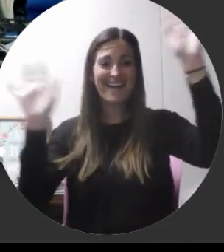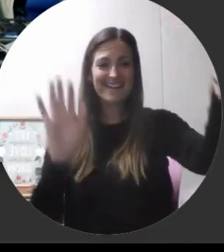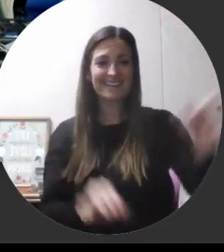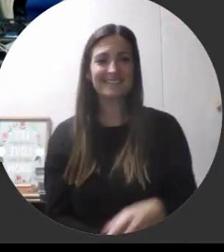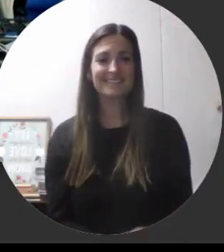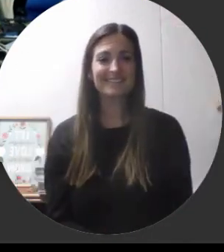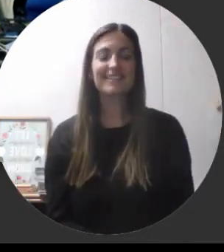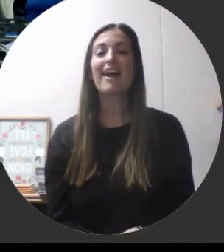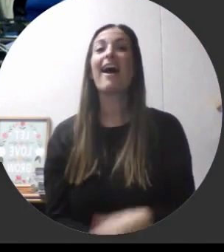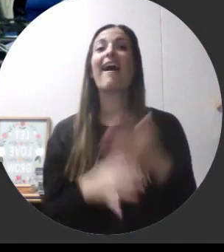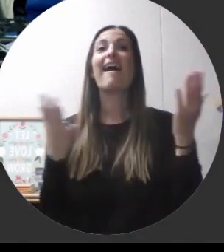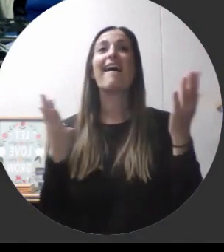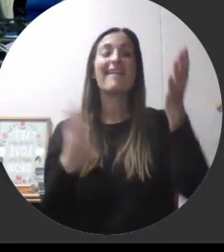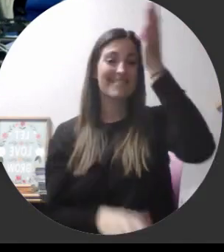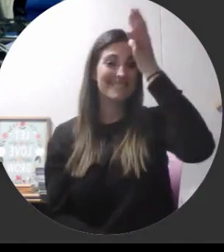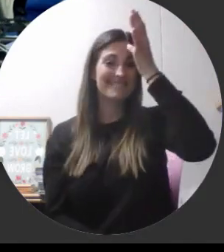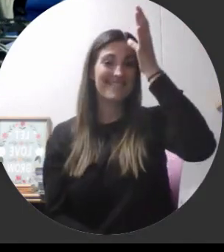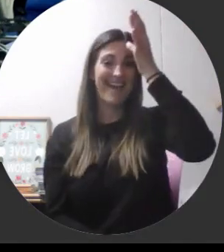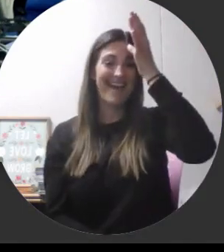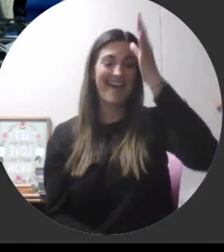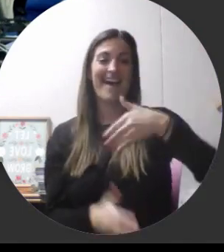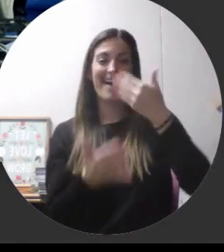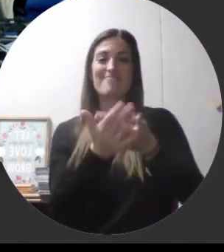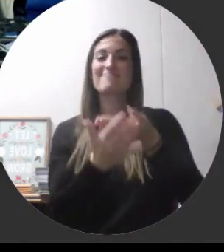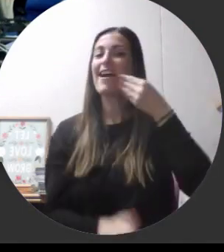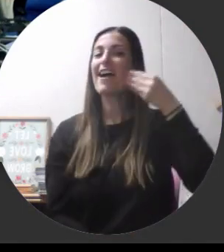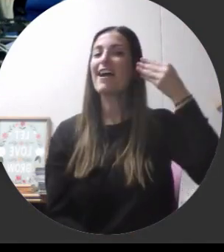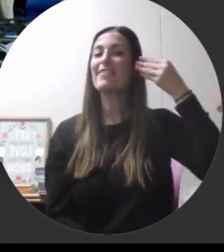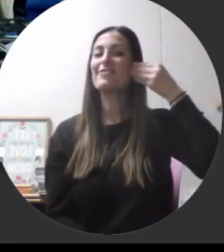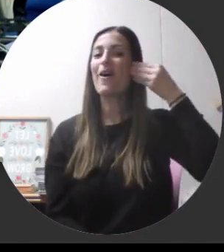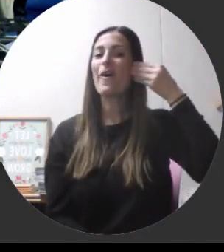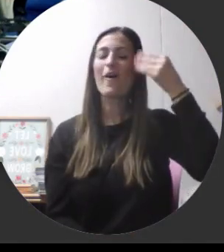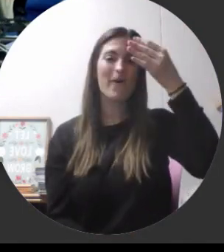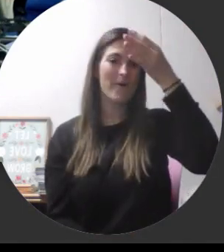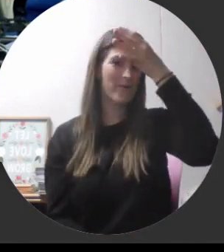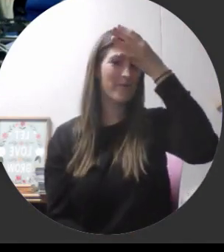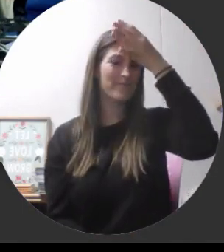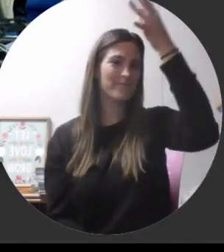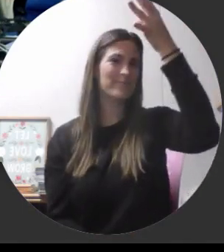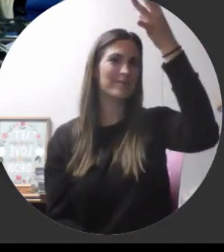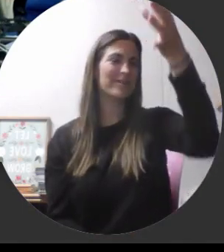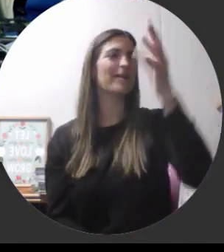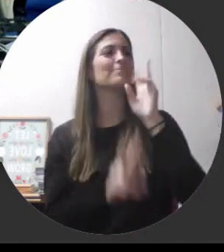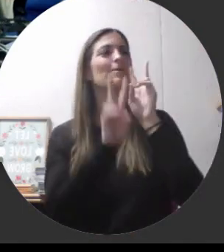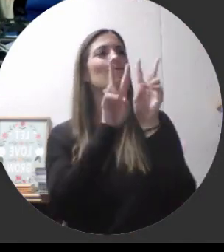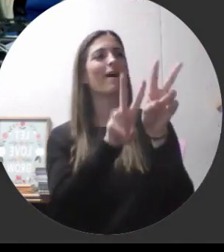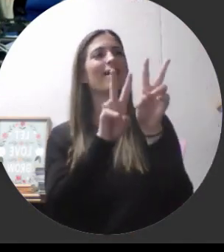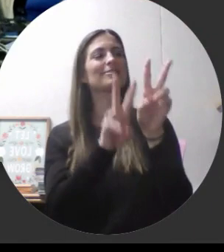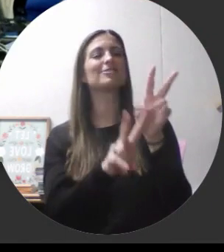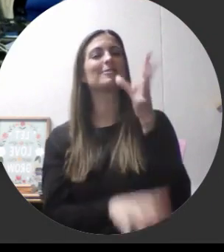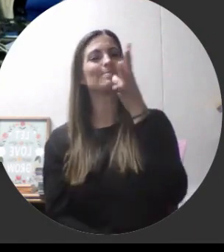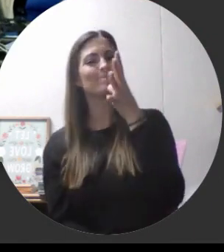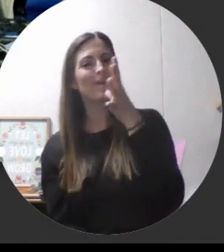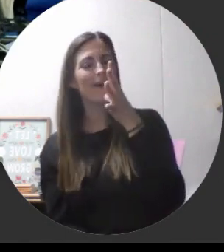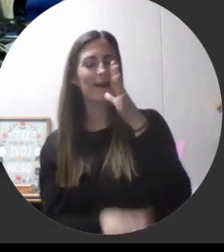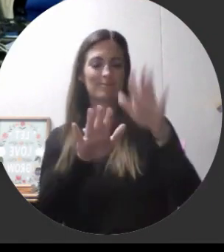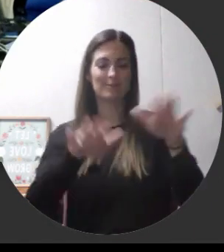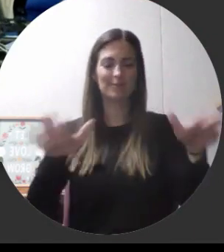"Home is the sailor, home from the sea," said Grumble contentedly to himself as he watched Mother and the children running to greet